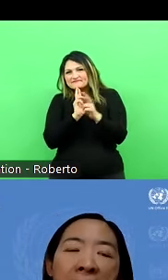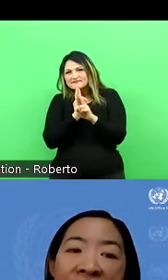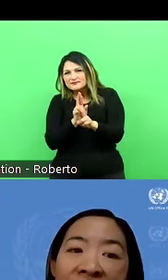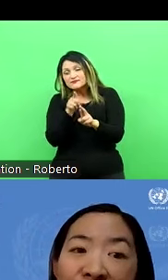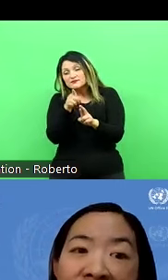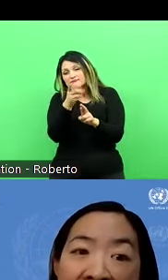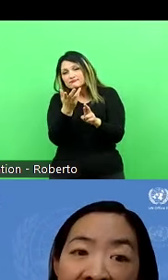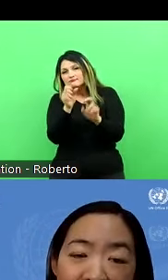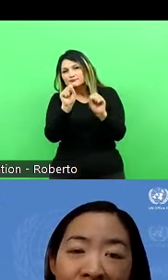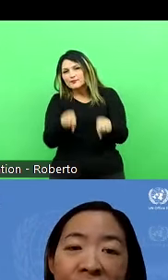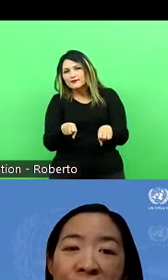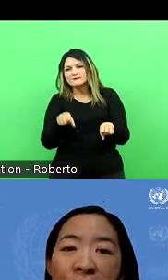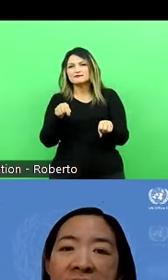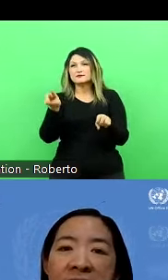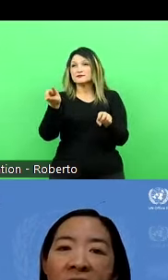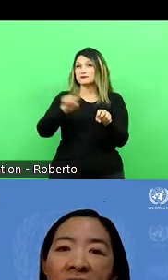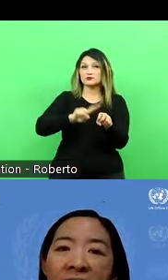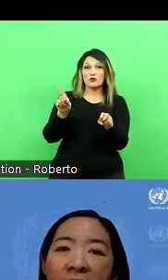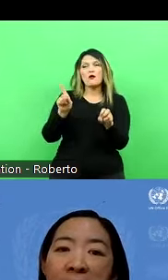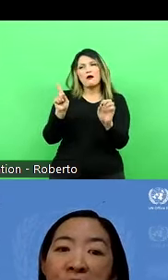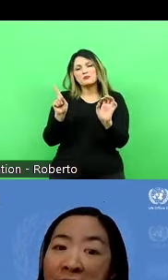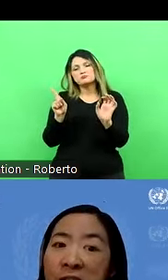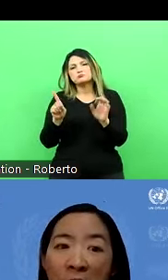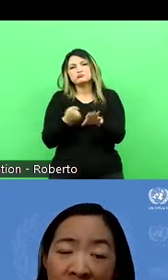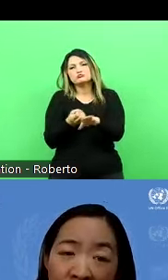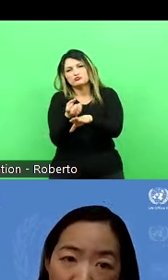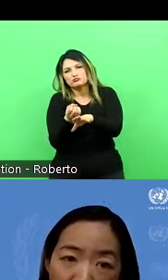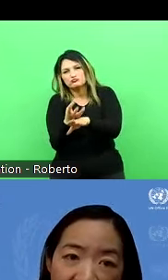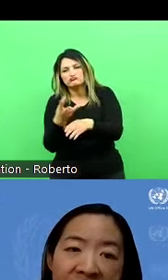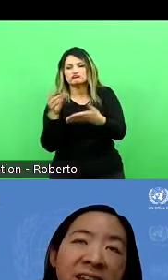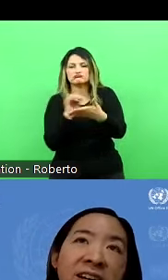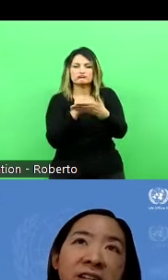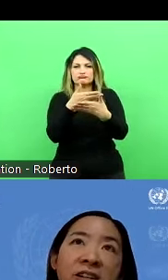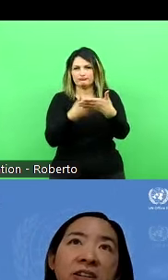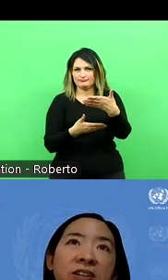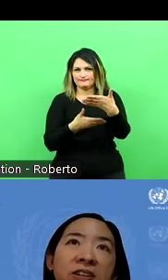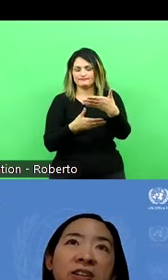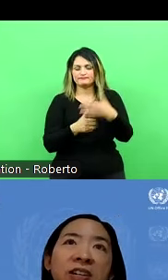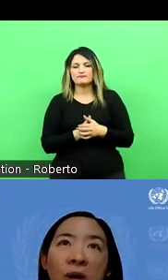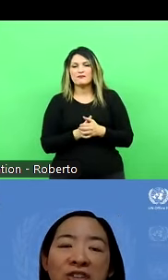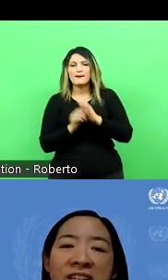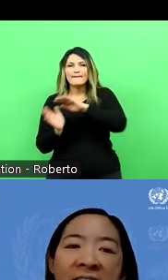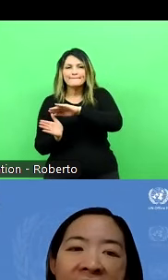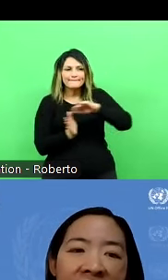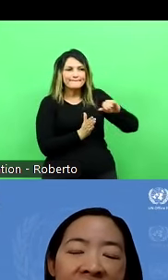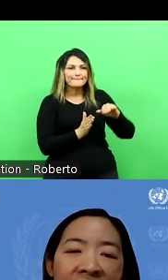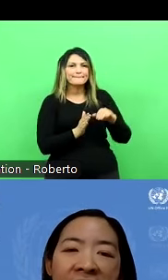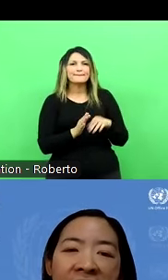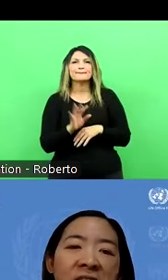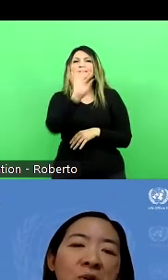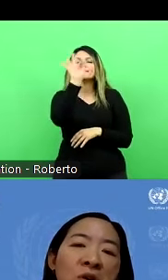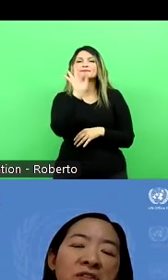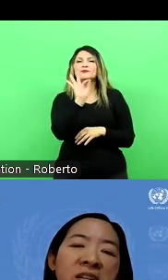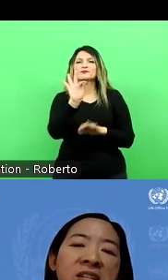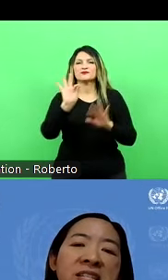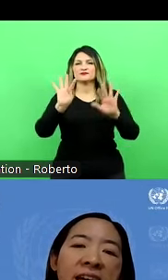from Essential 9, focusing on response preparedness. The question is asking, does the